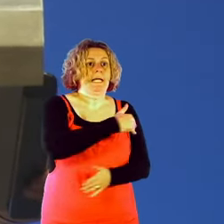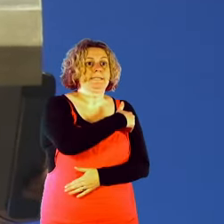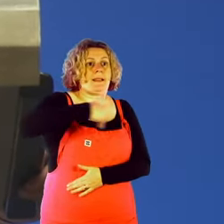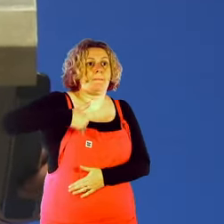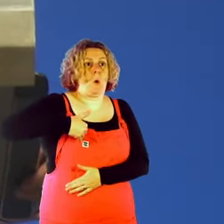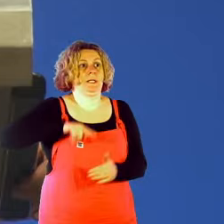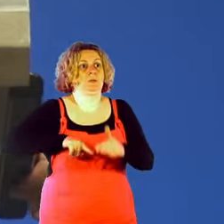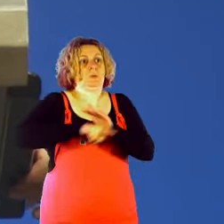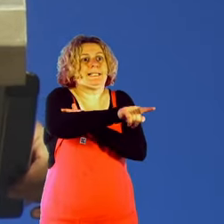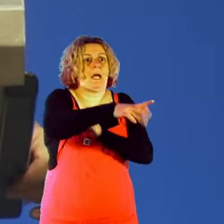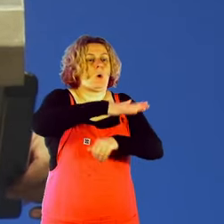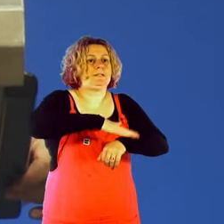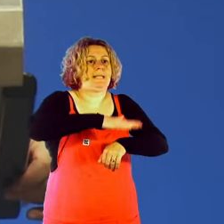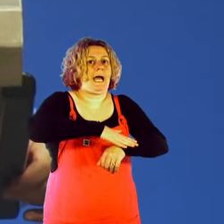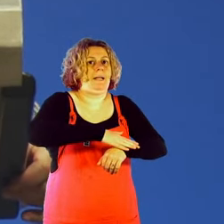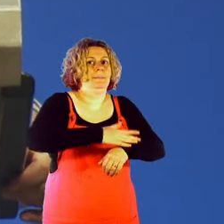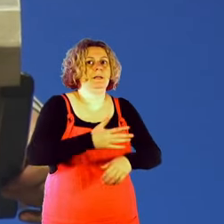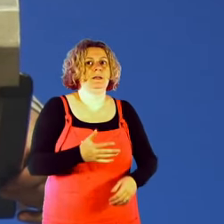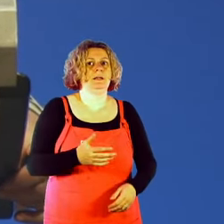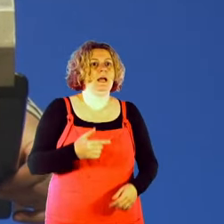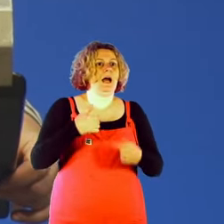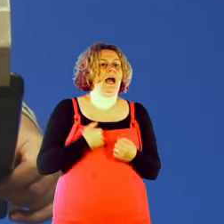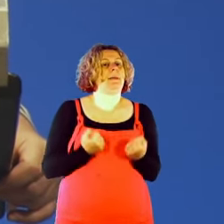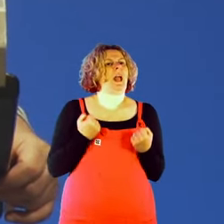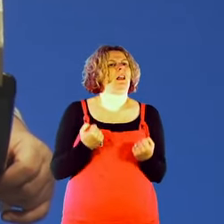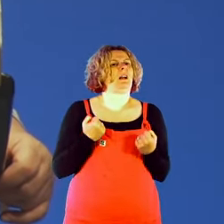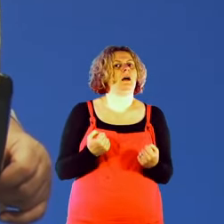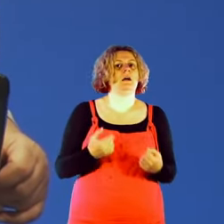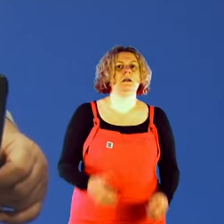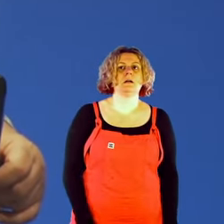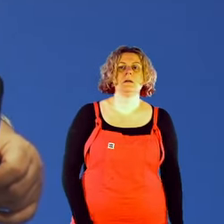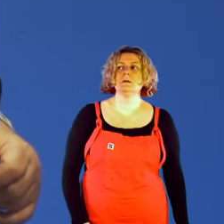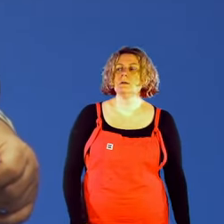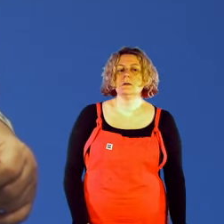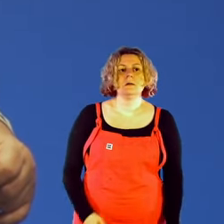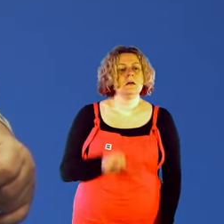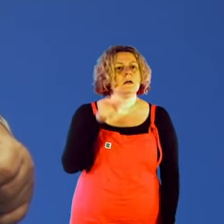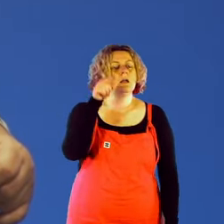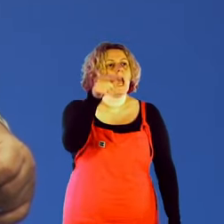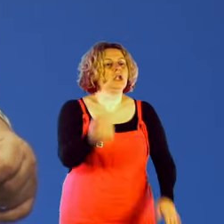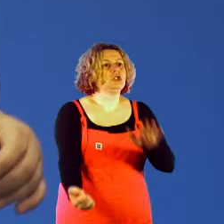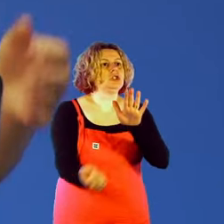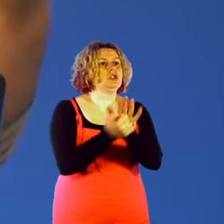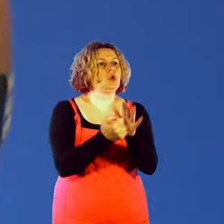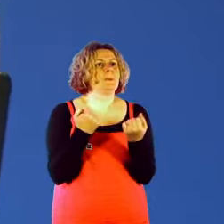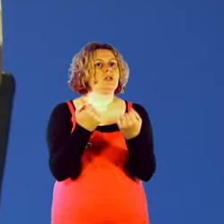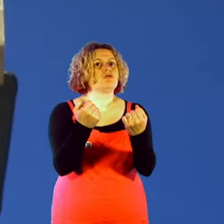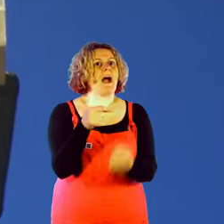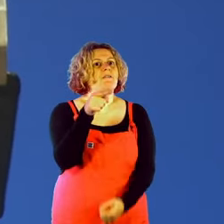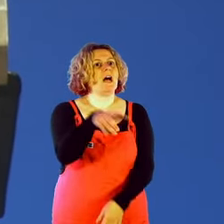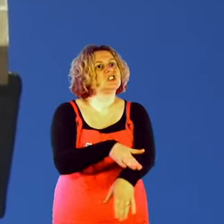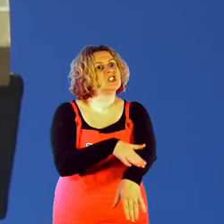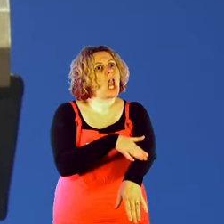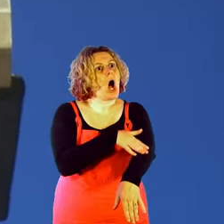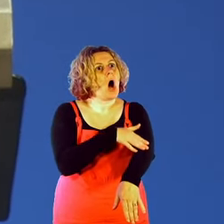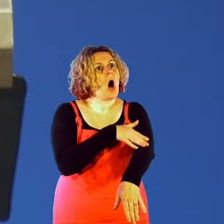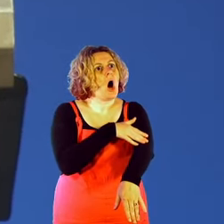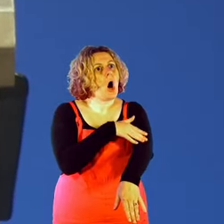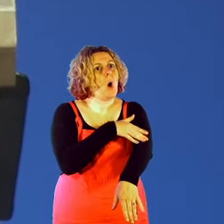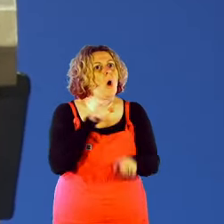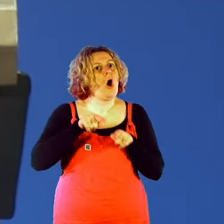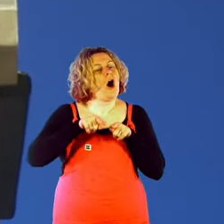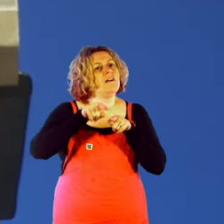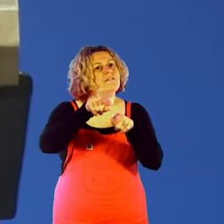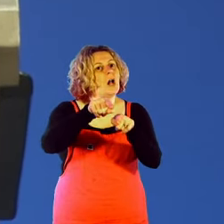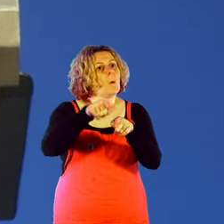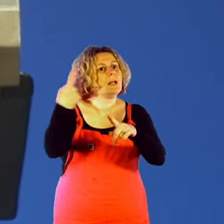Well, pretty often I put the blame on all the other drivers who stupidly stick to the speed limit instead of acknowledging that it was